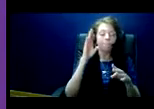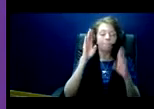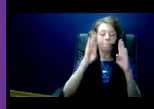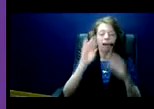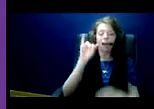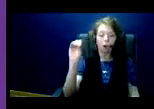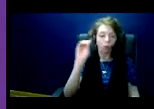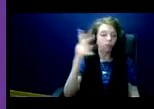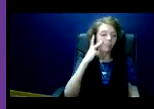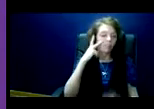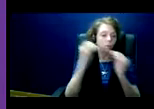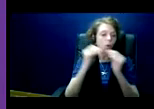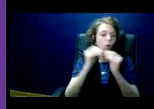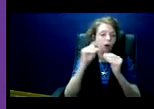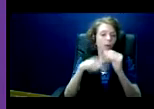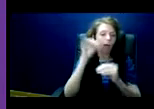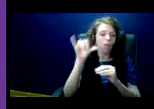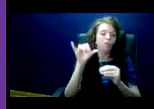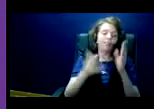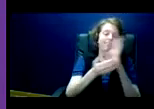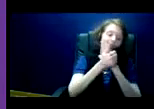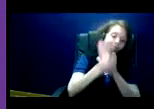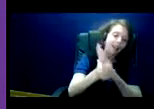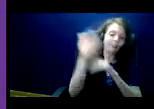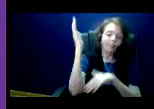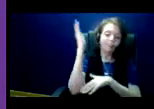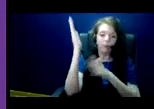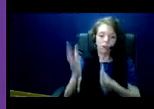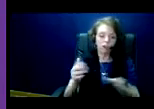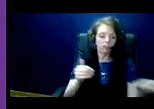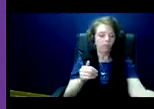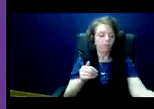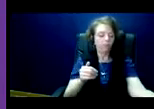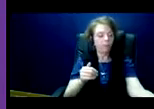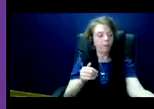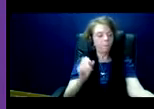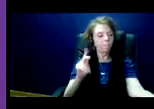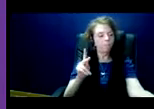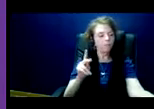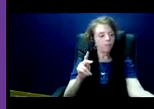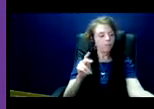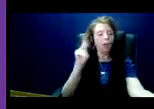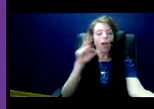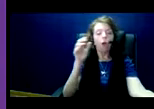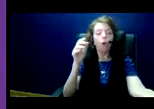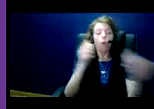these very talented speakers. So without